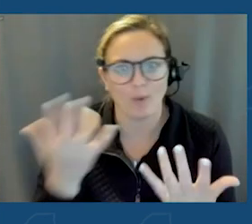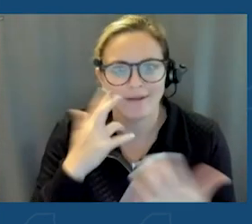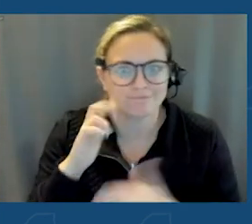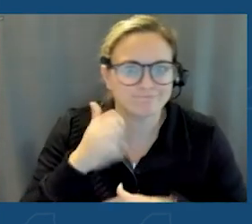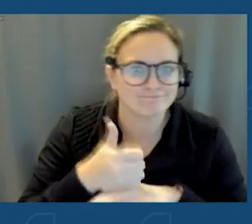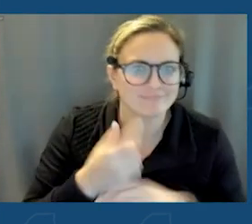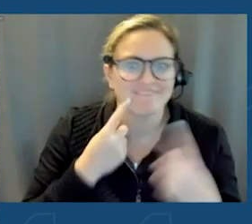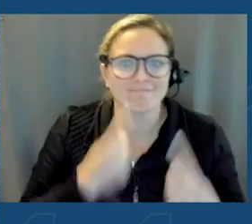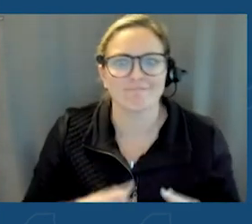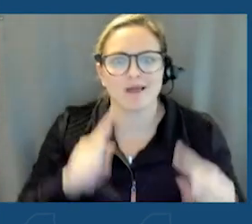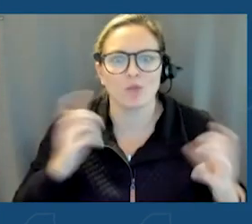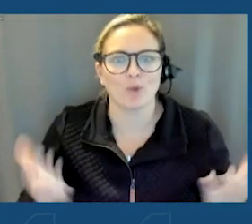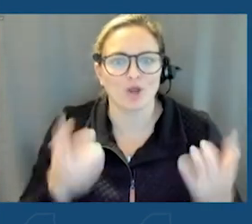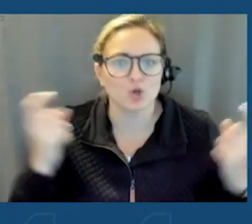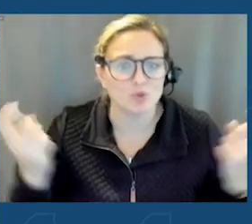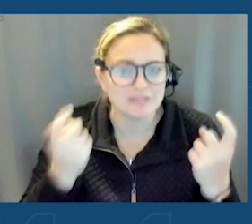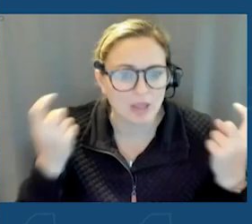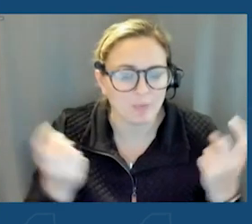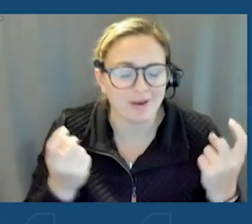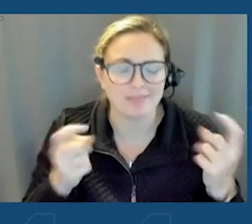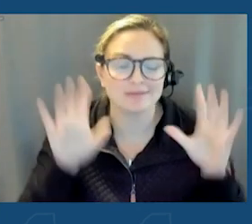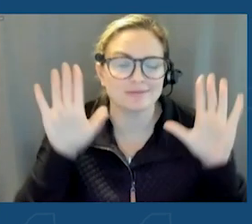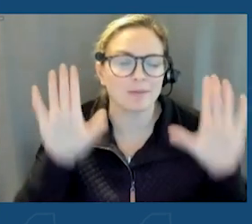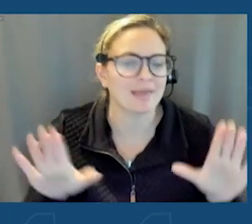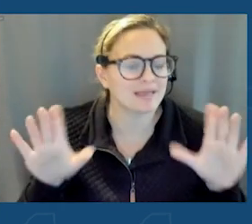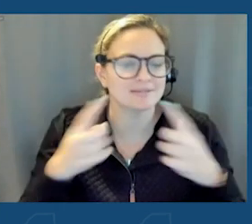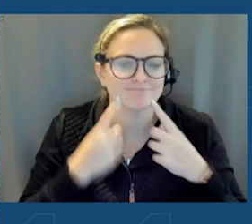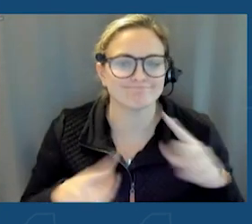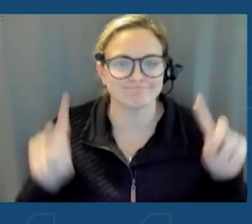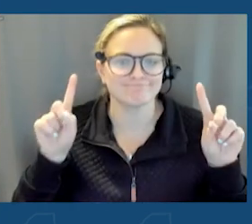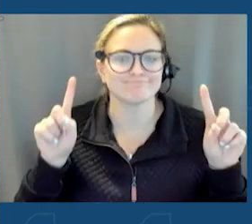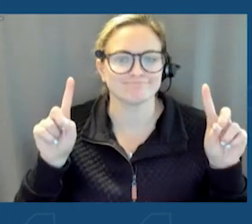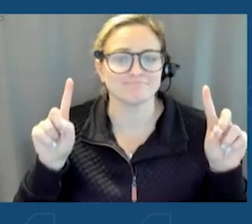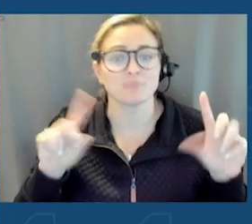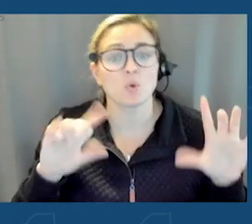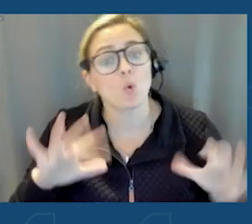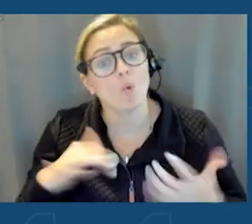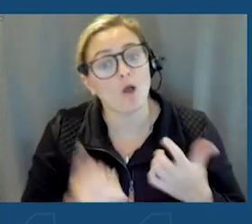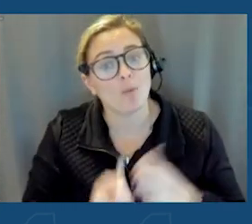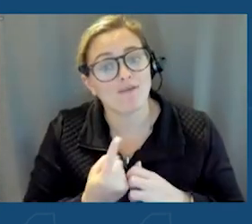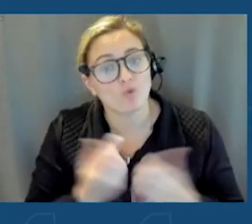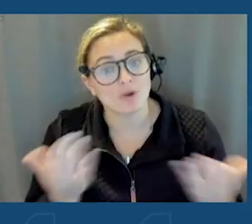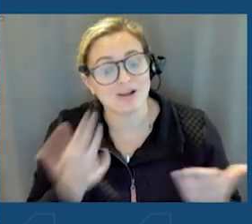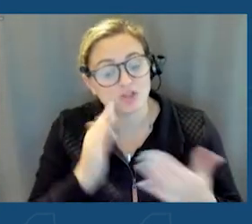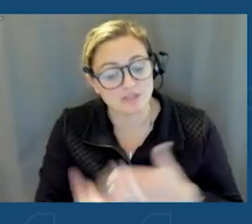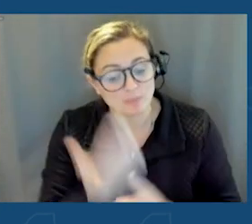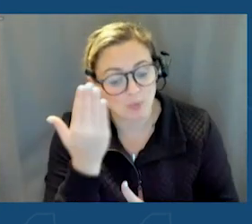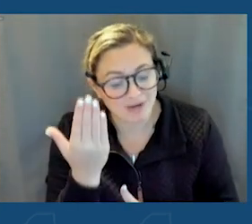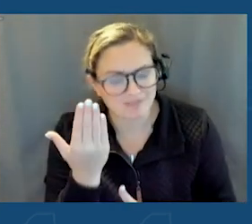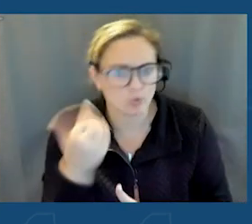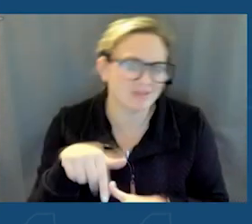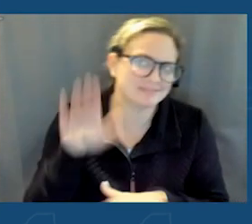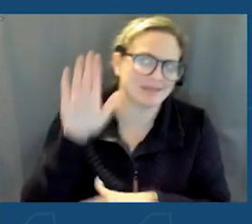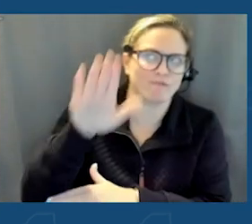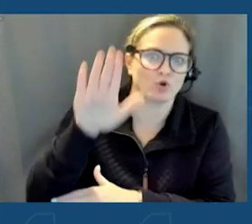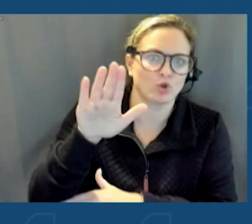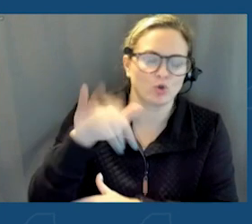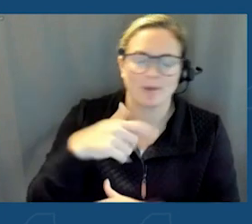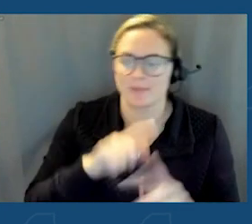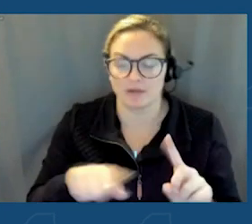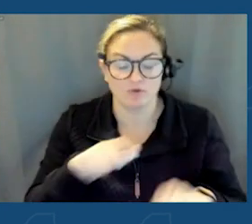Finally, we're here to celebrate this tremendous milestone. And I want to welcome everyone here this morning, this afternoon. I'm in a different time